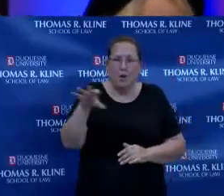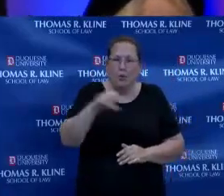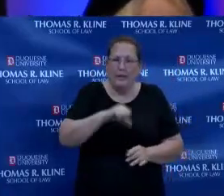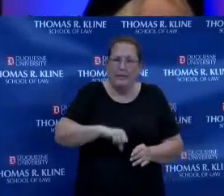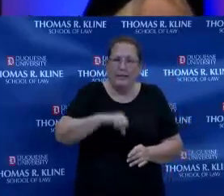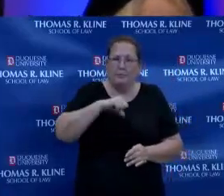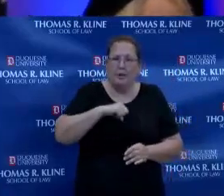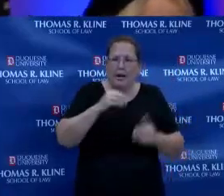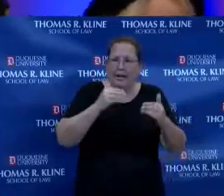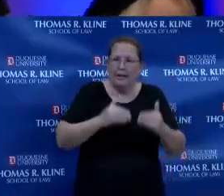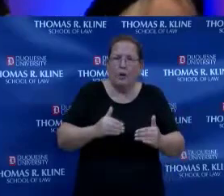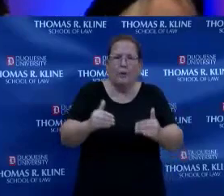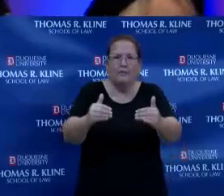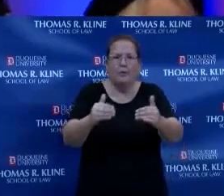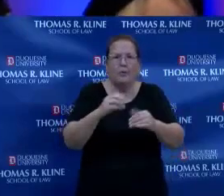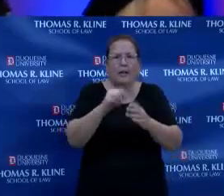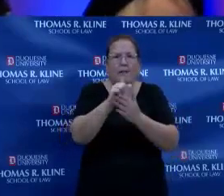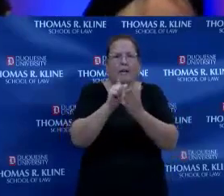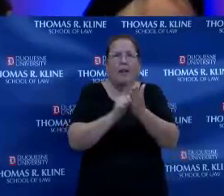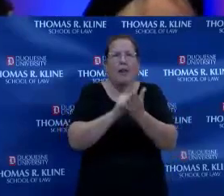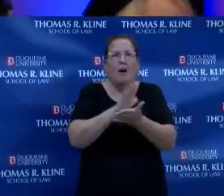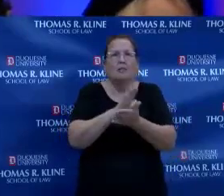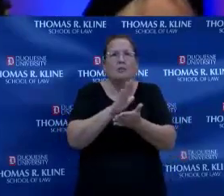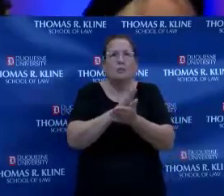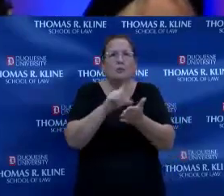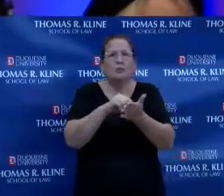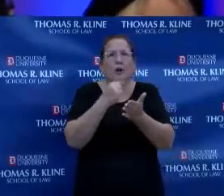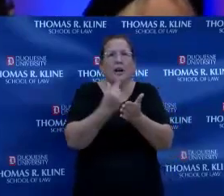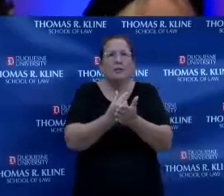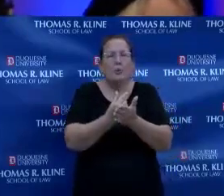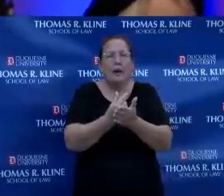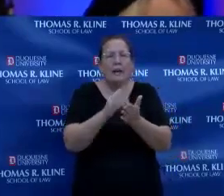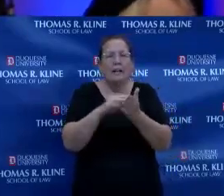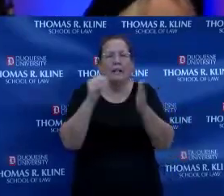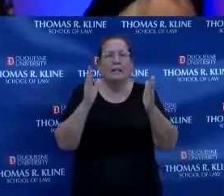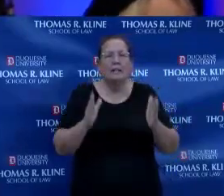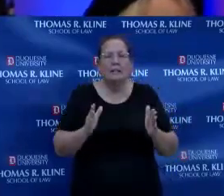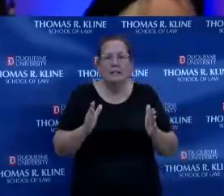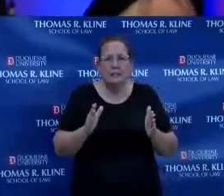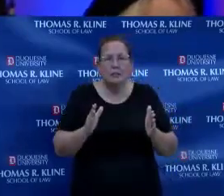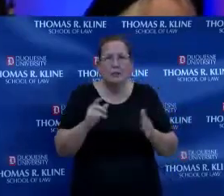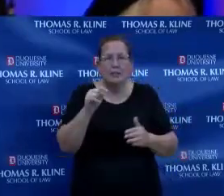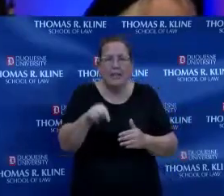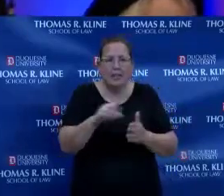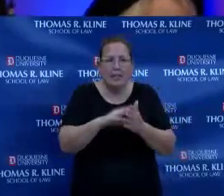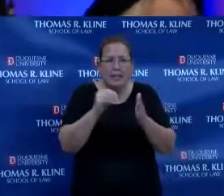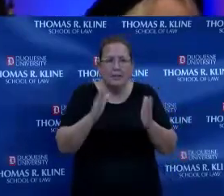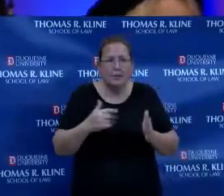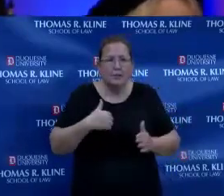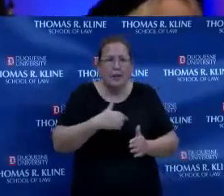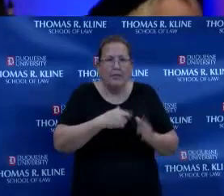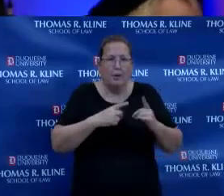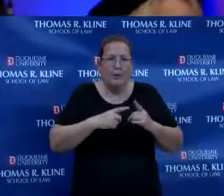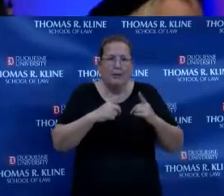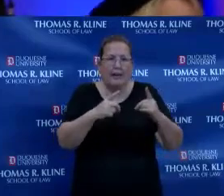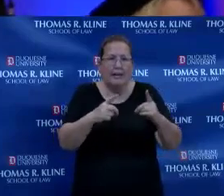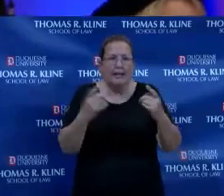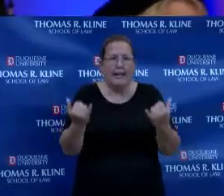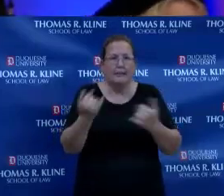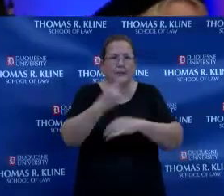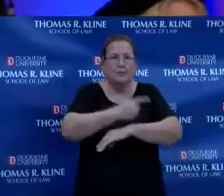calling forward the law school's graduating students. It is to these students that we dedicate today's program.